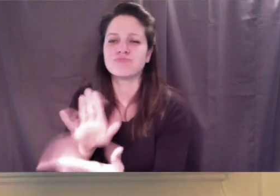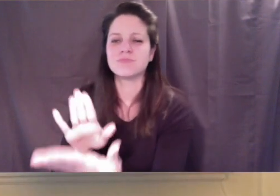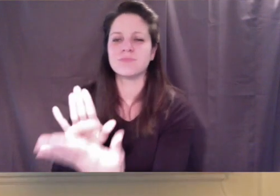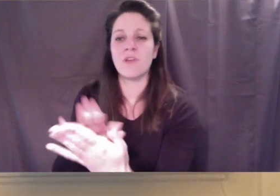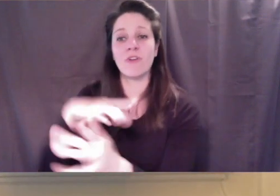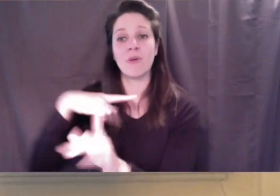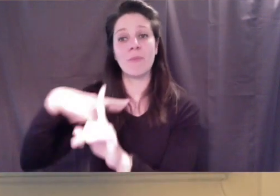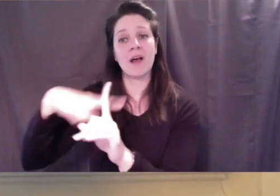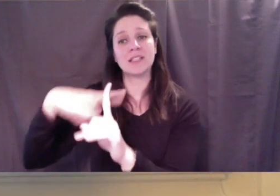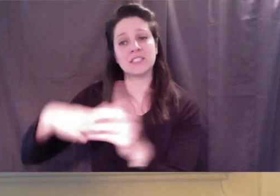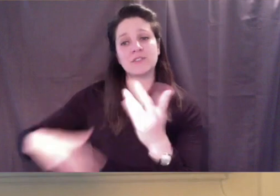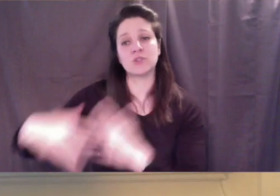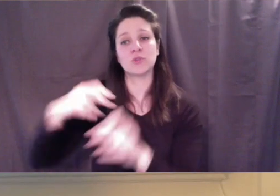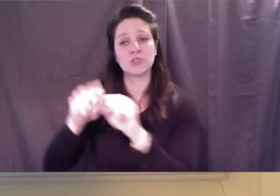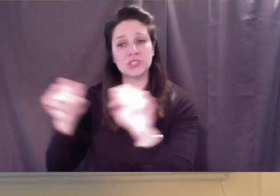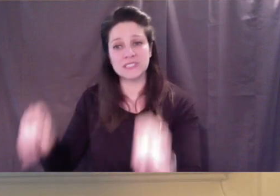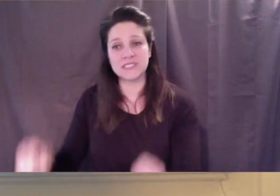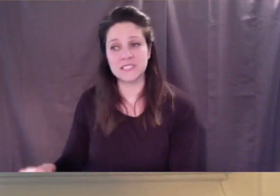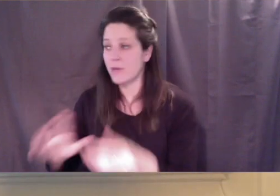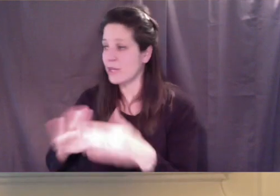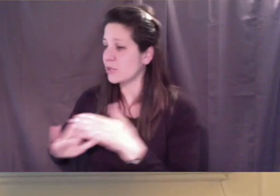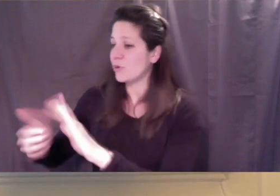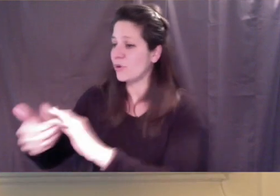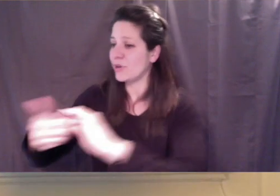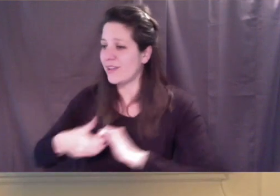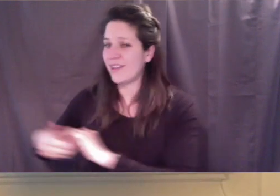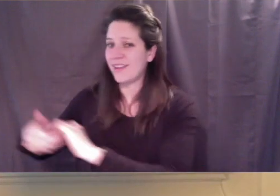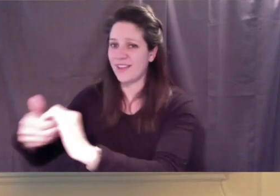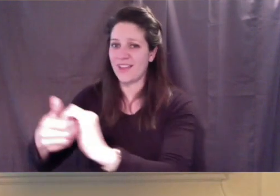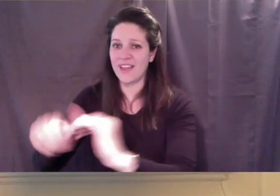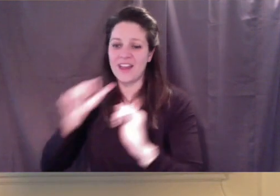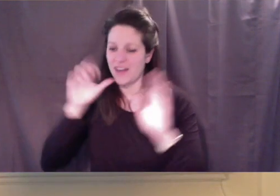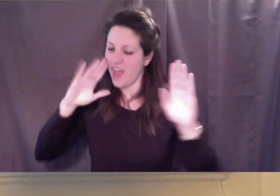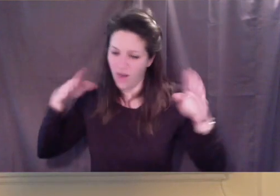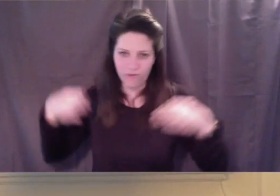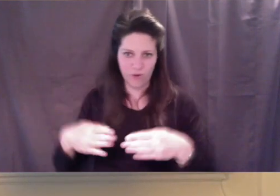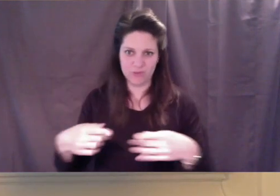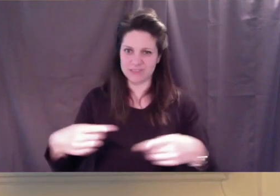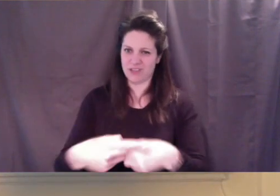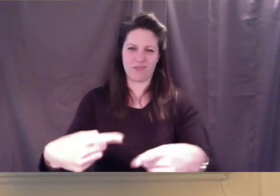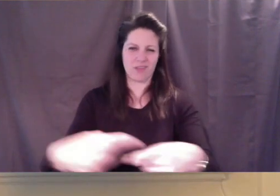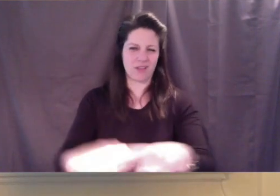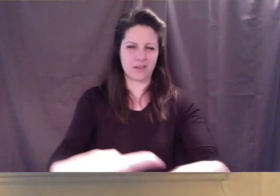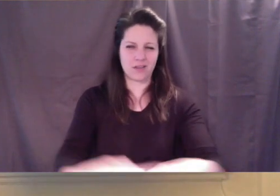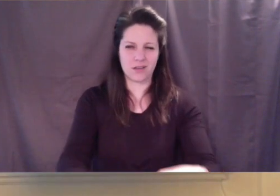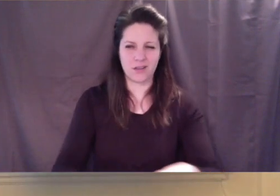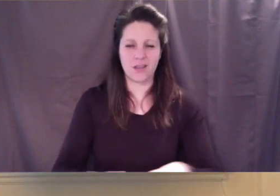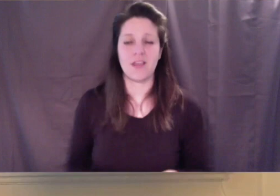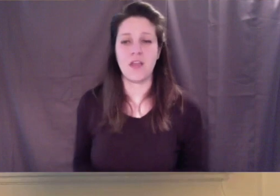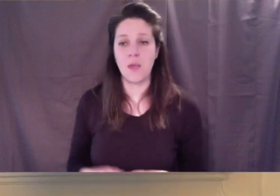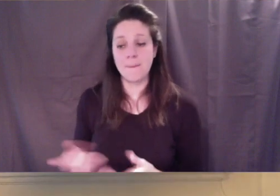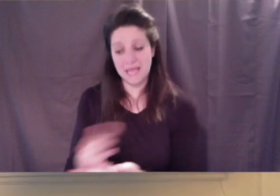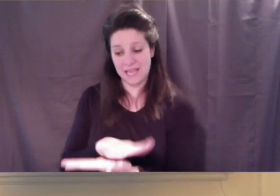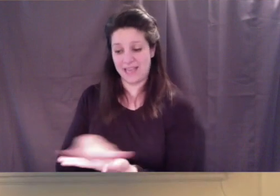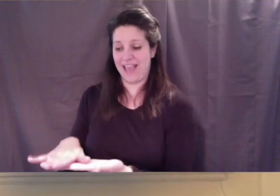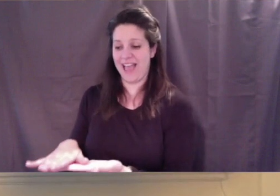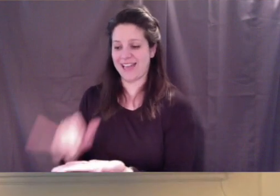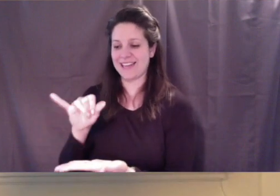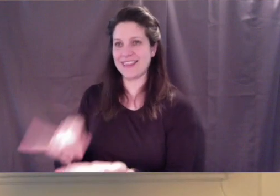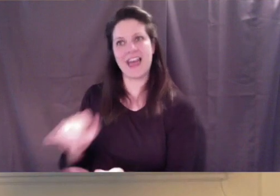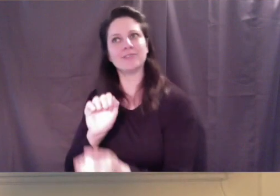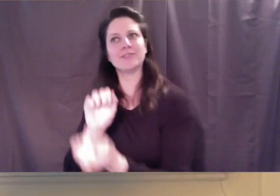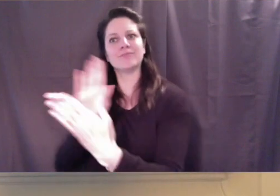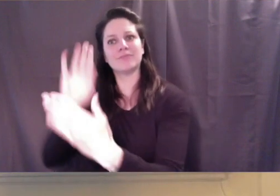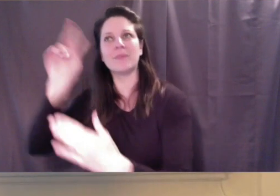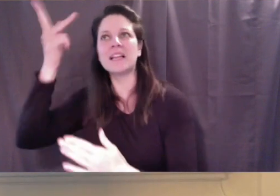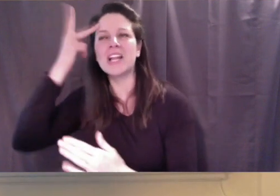to build positive social systems and community through cooperation rather than conflict. Hope punk makes being kind a